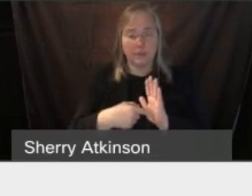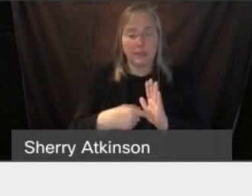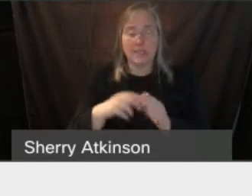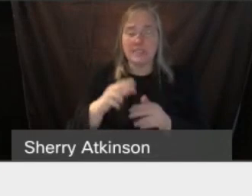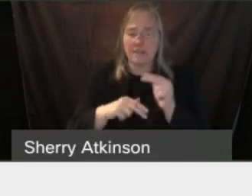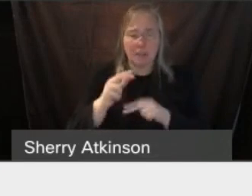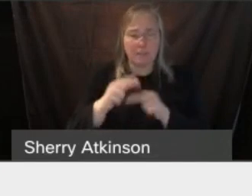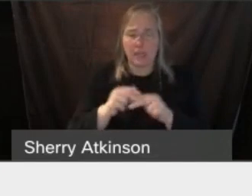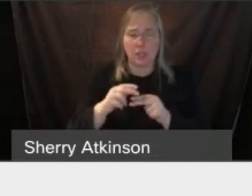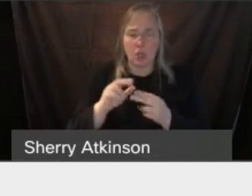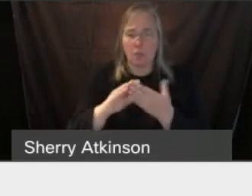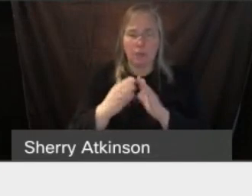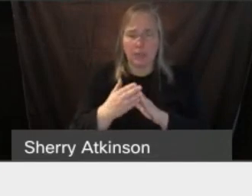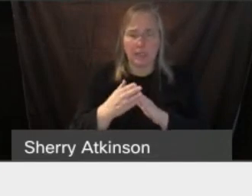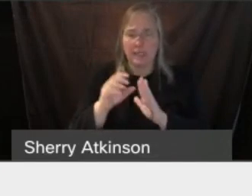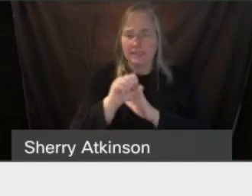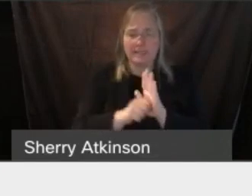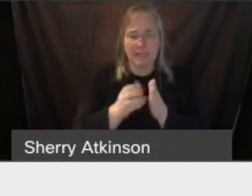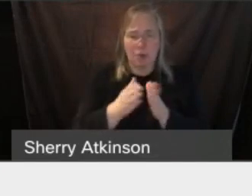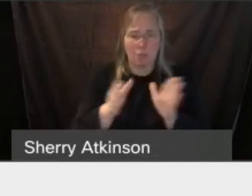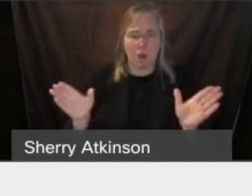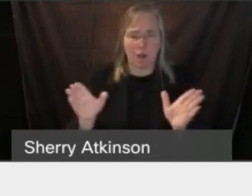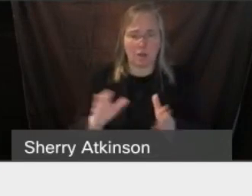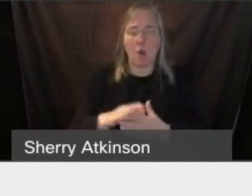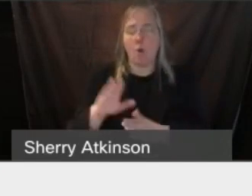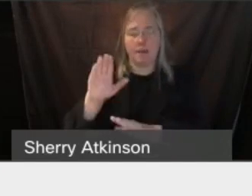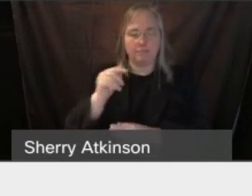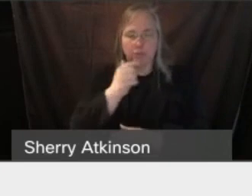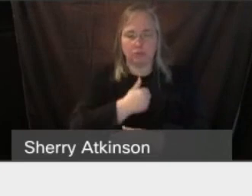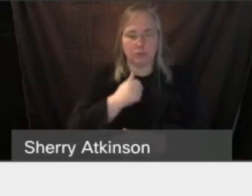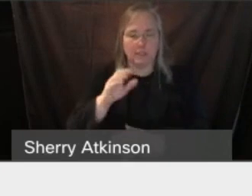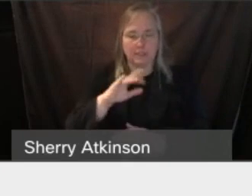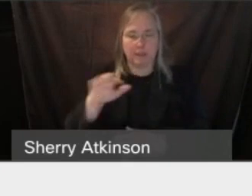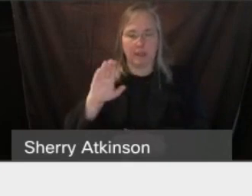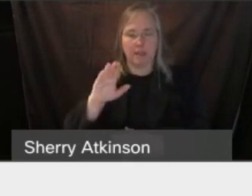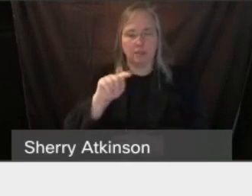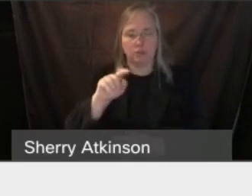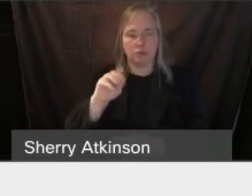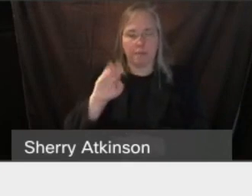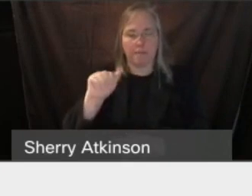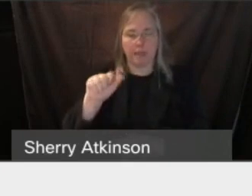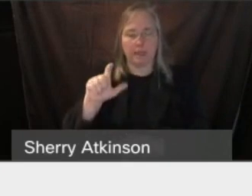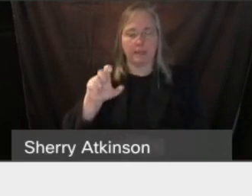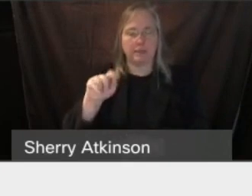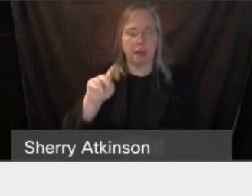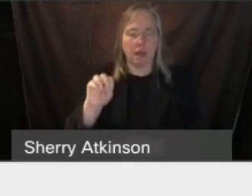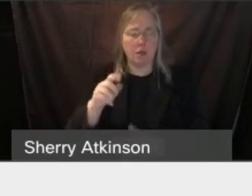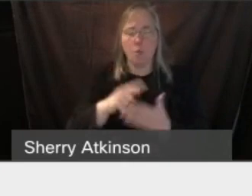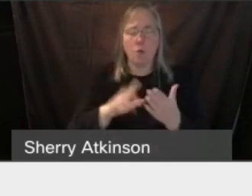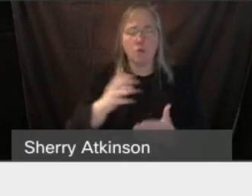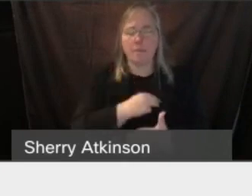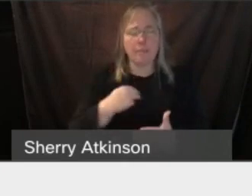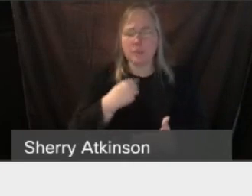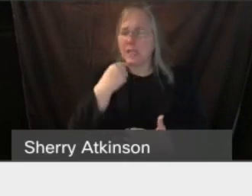community statewide. Some of the what are some of your members telling you? What are they